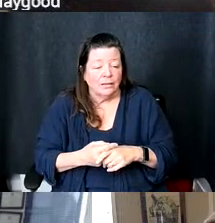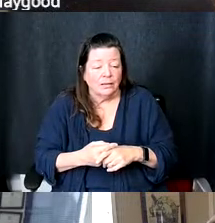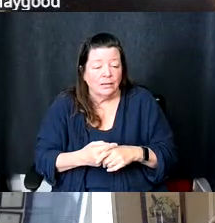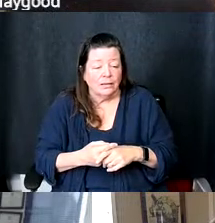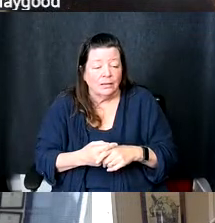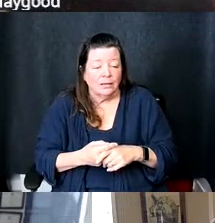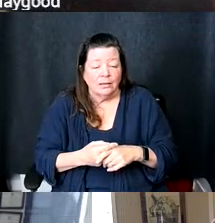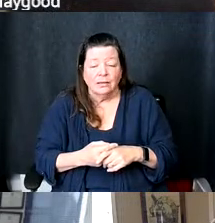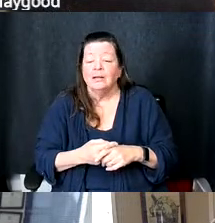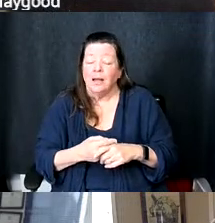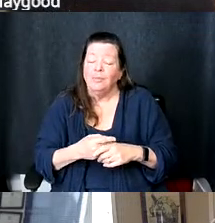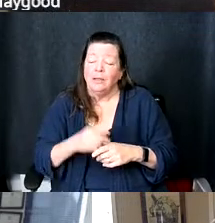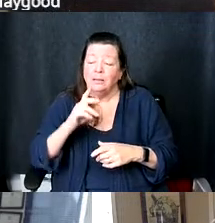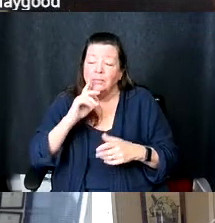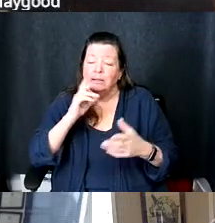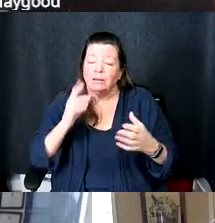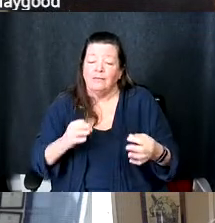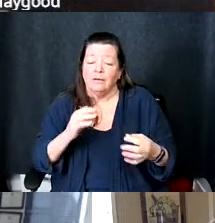addition to garbage cans.